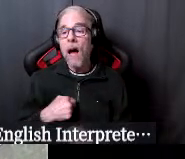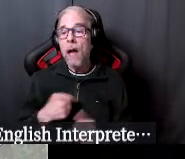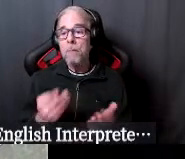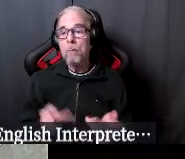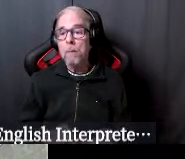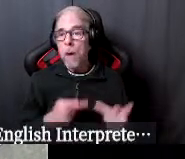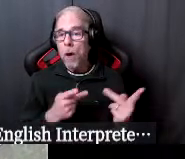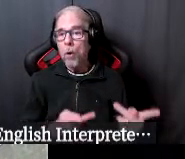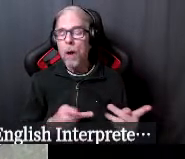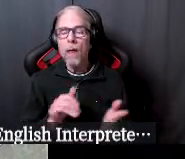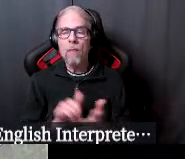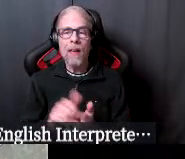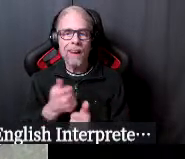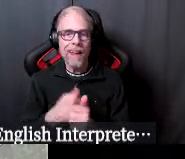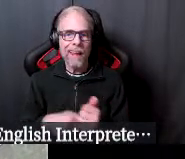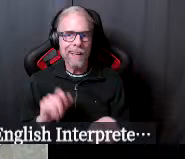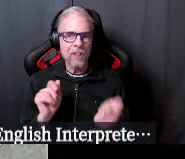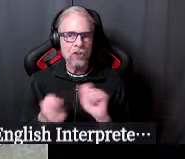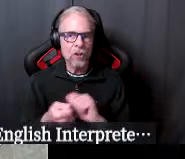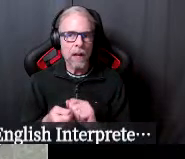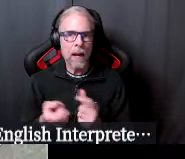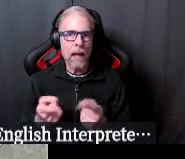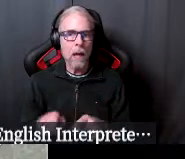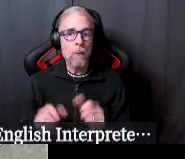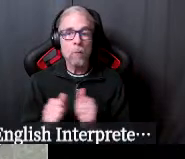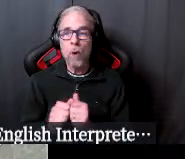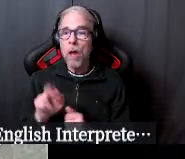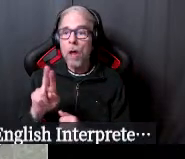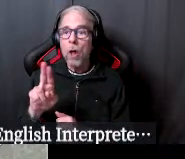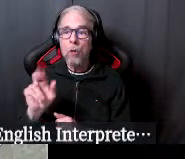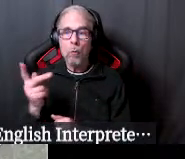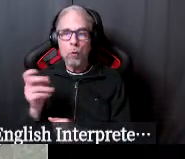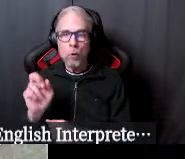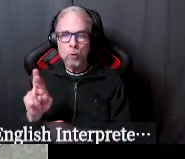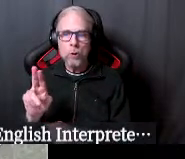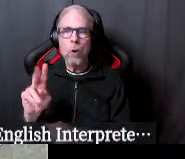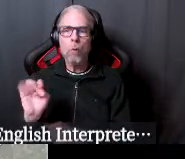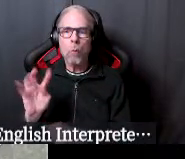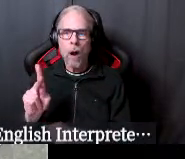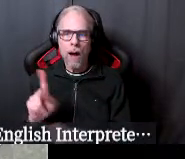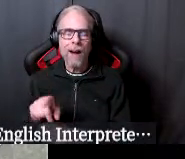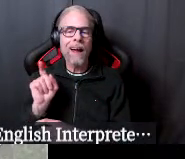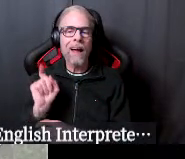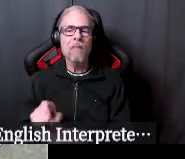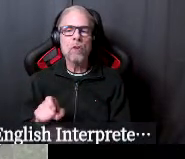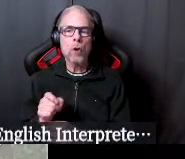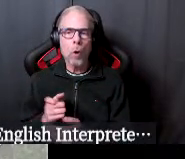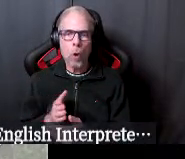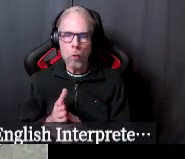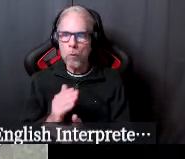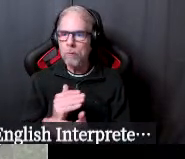that any change made to Rooster Rock have to go through some sort of more